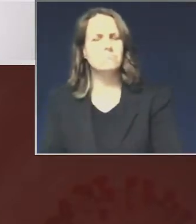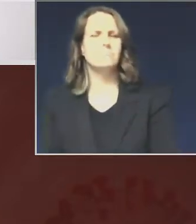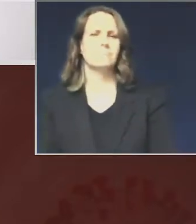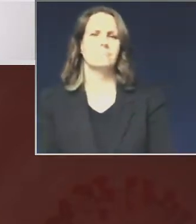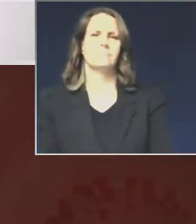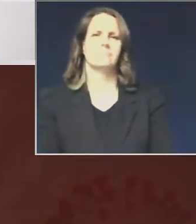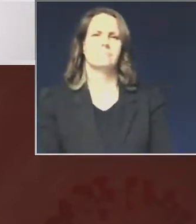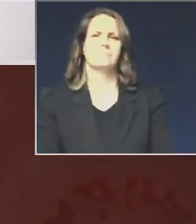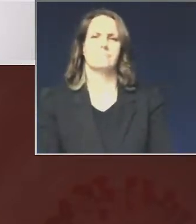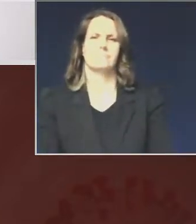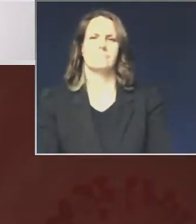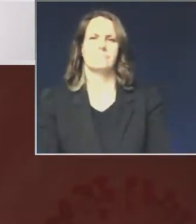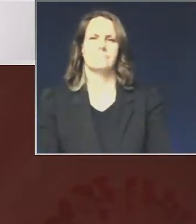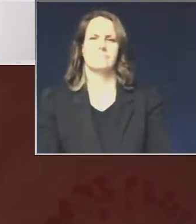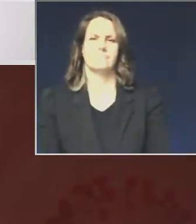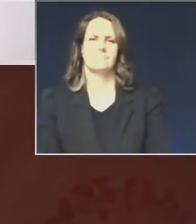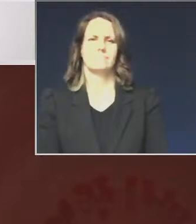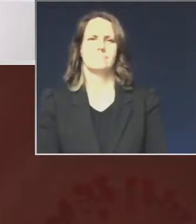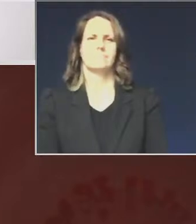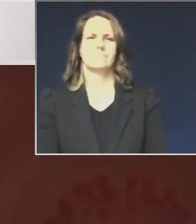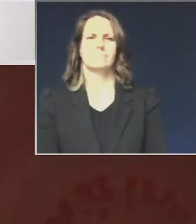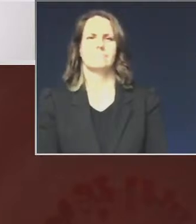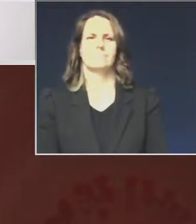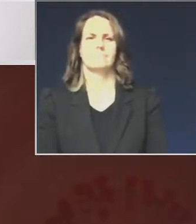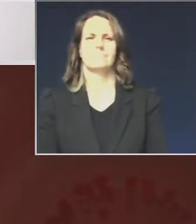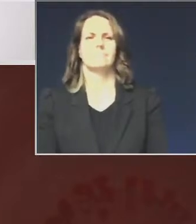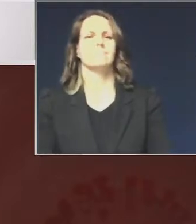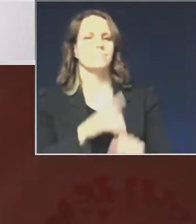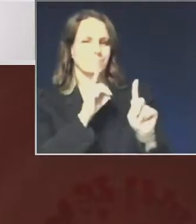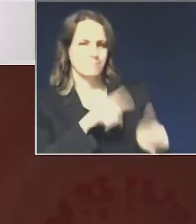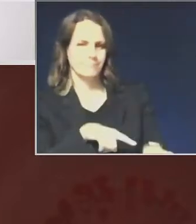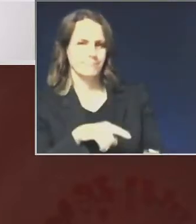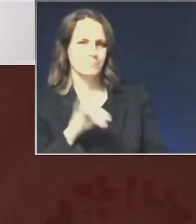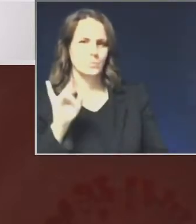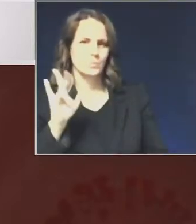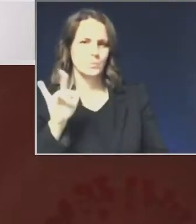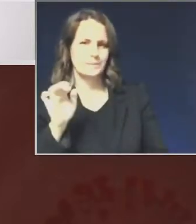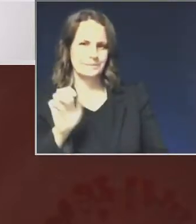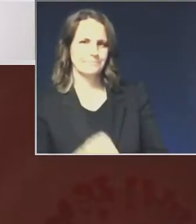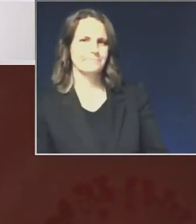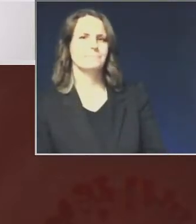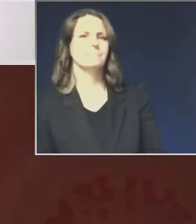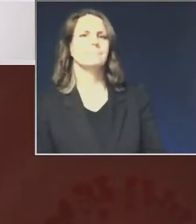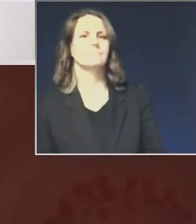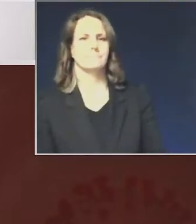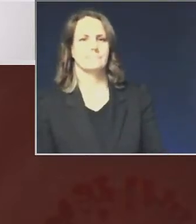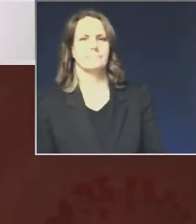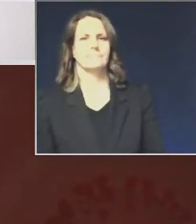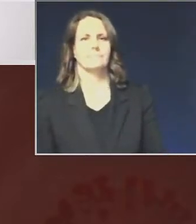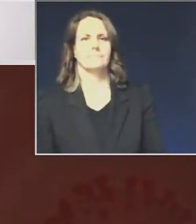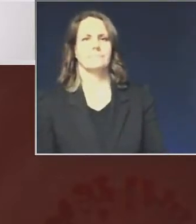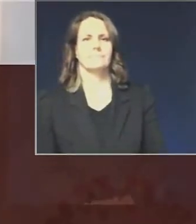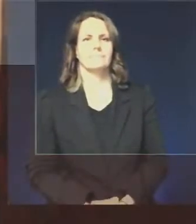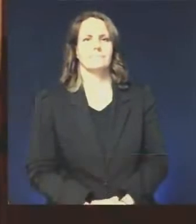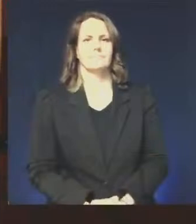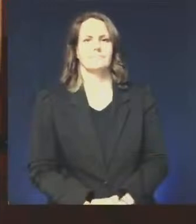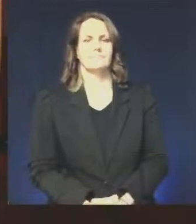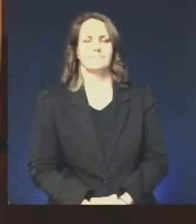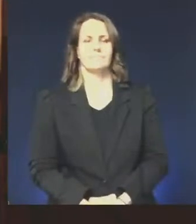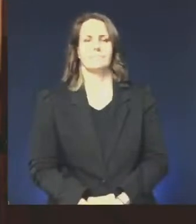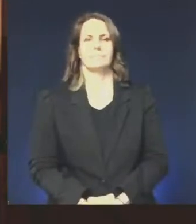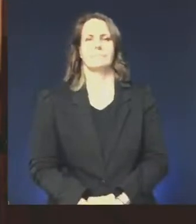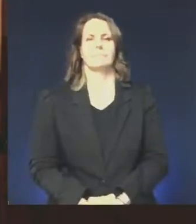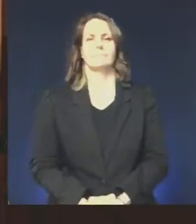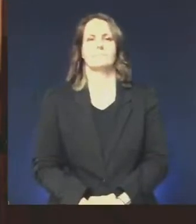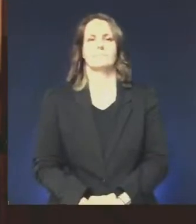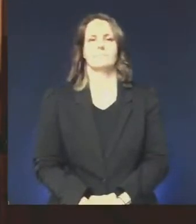answer to that, and that is because if you look at the vaccination rate of people who are most at risk for this disease, those